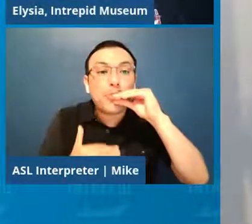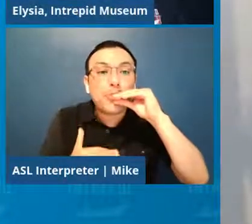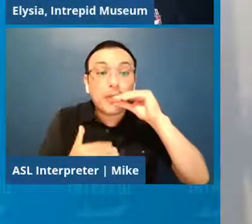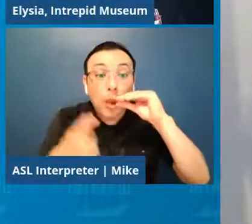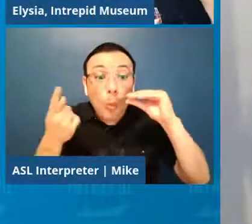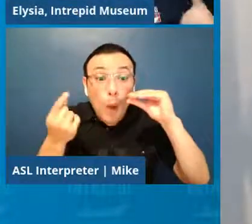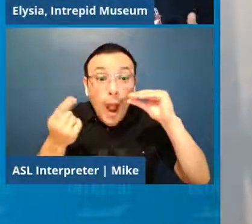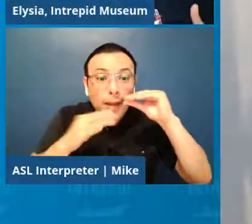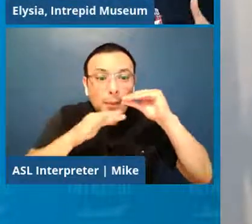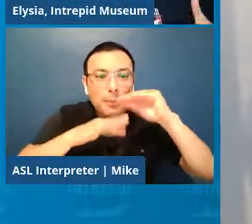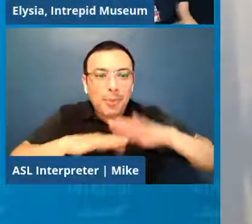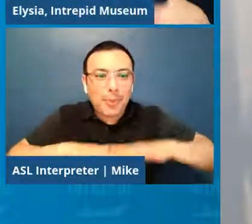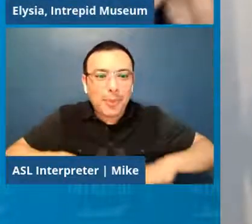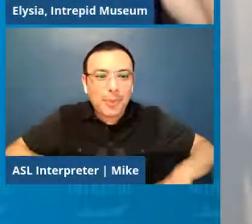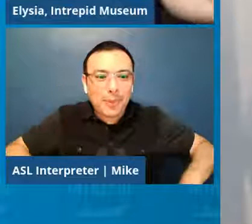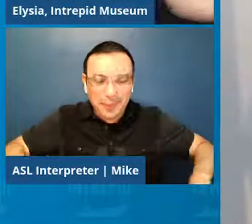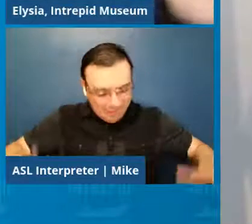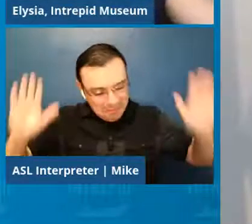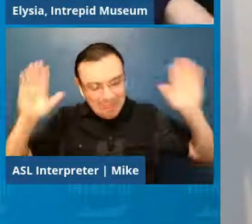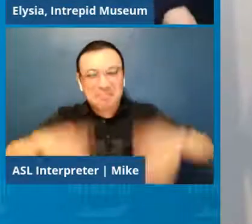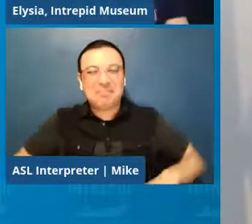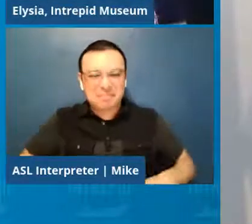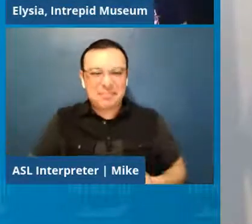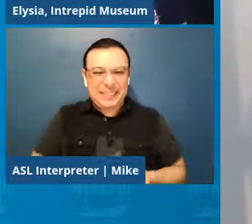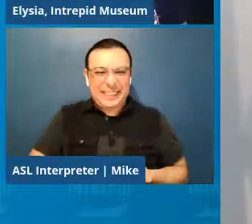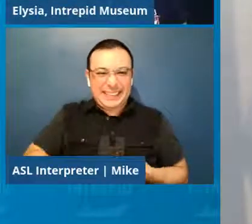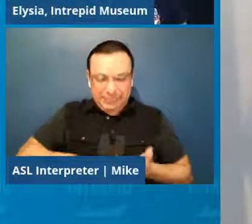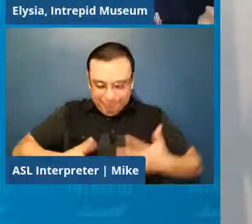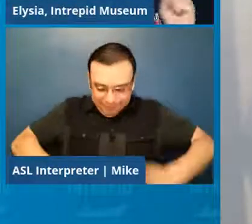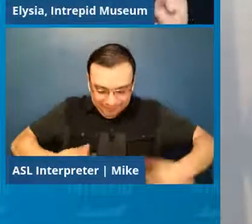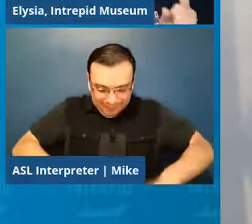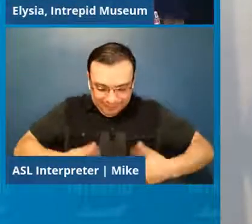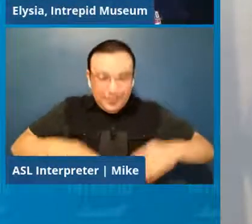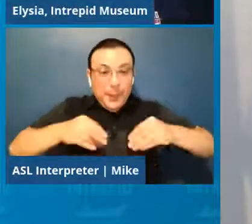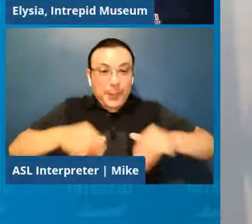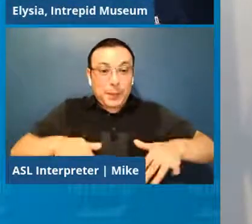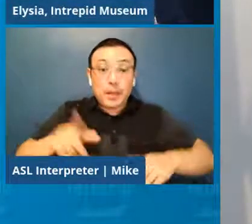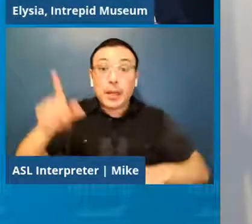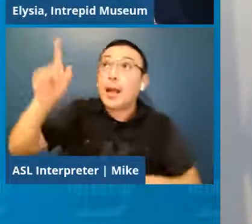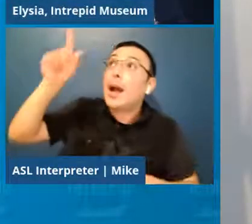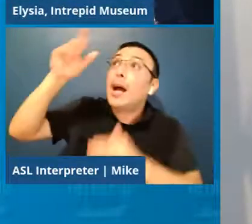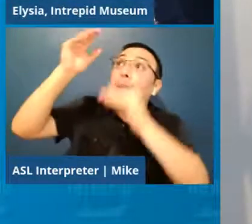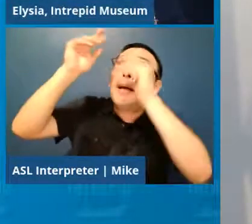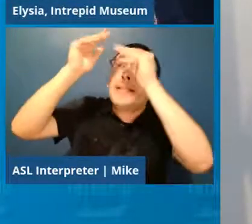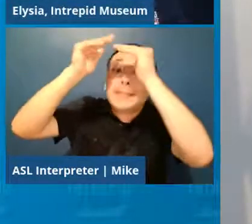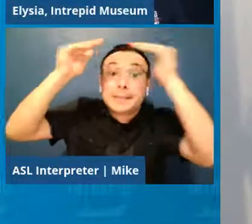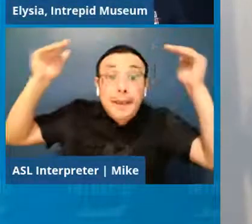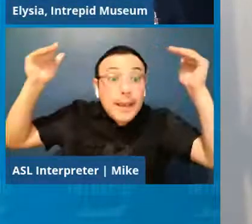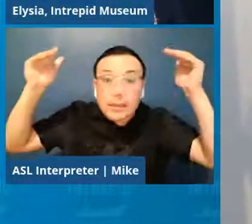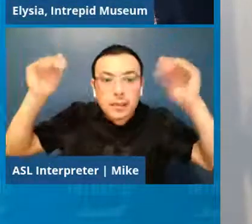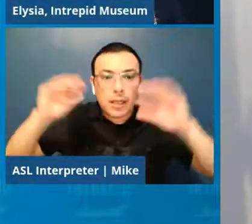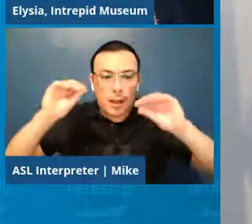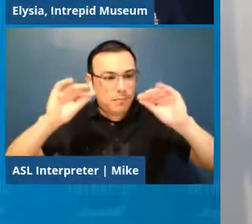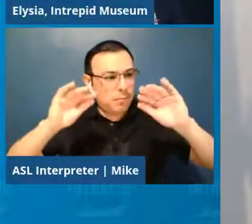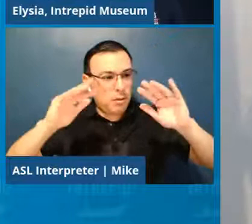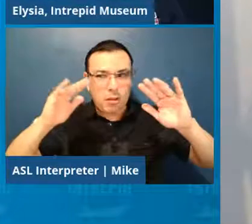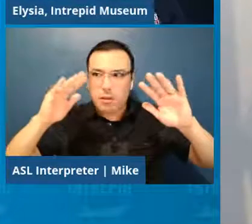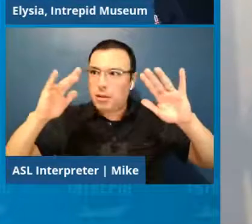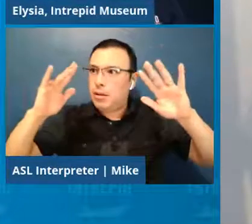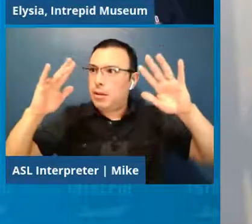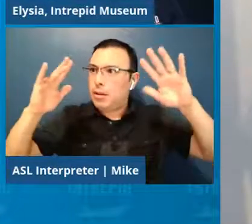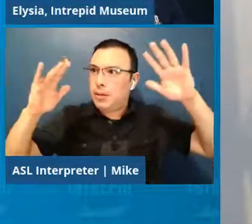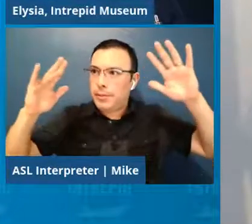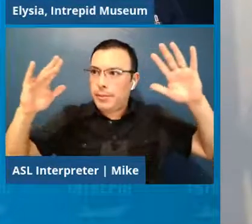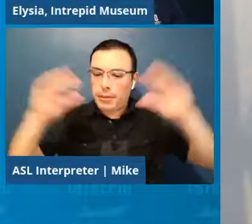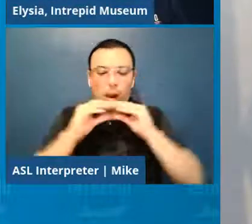in space, they don't go down. They're going to float up and everywhere. And that's exactly what happened. Now, that is actually, again,